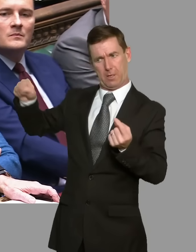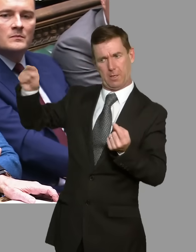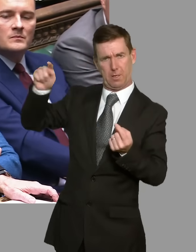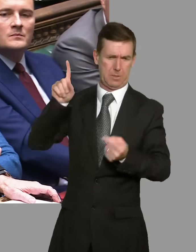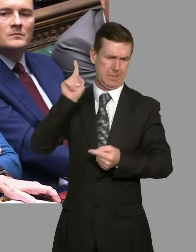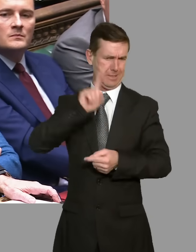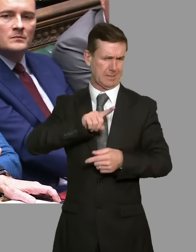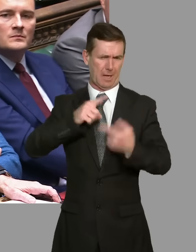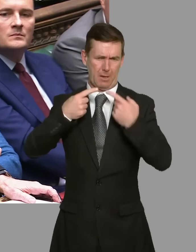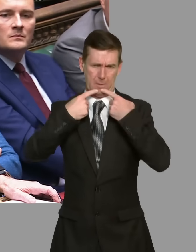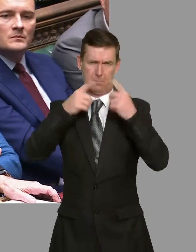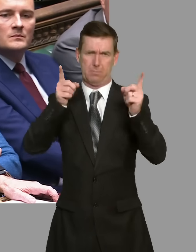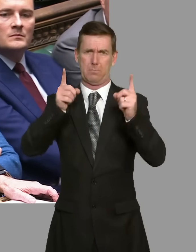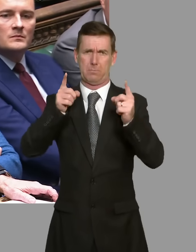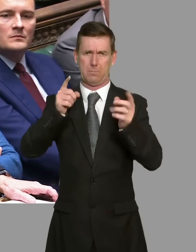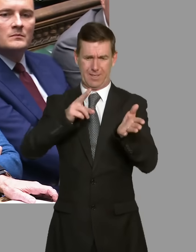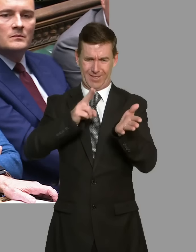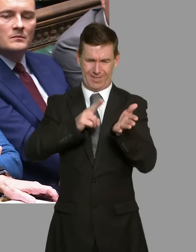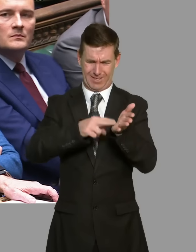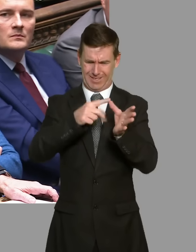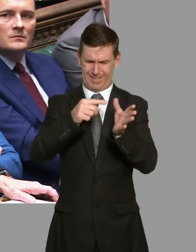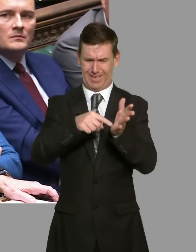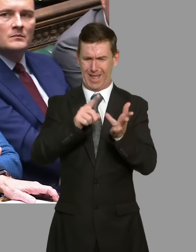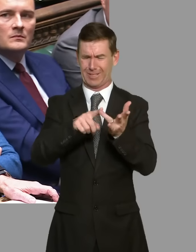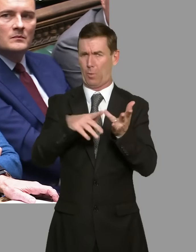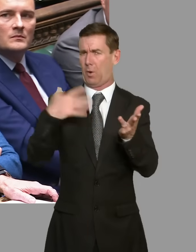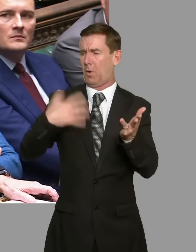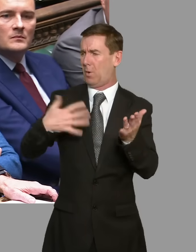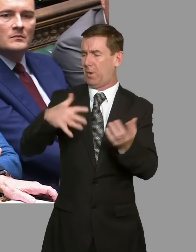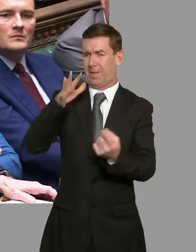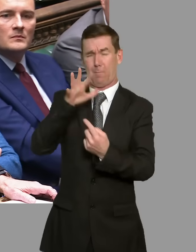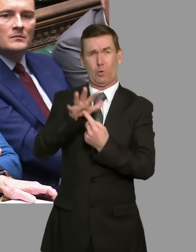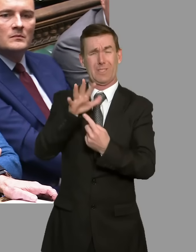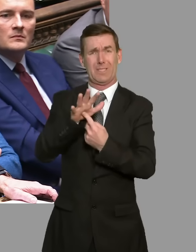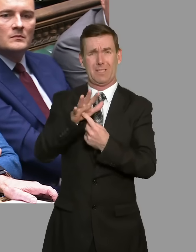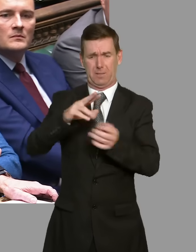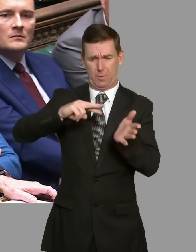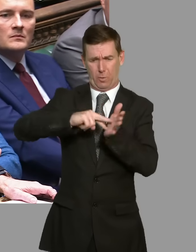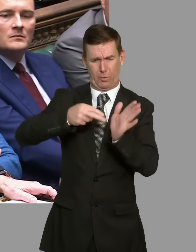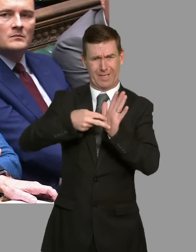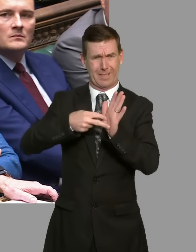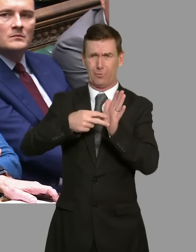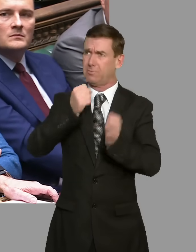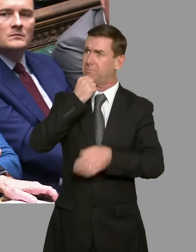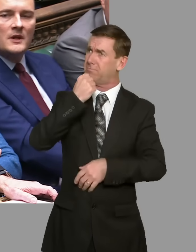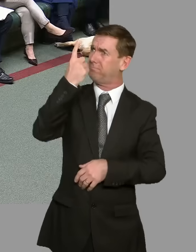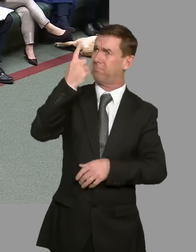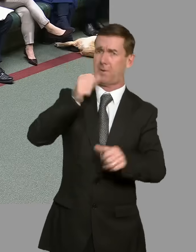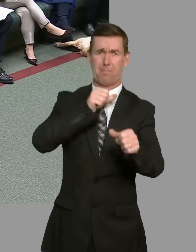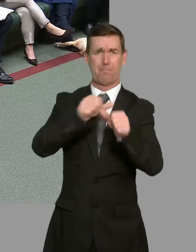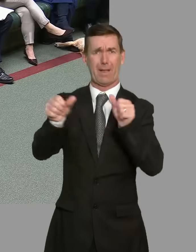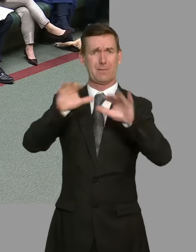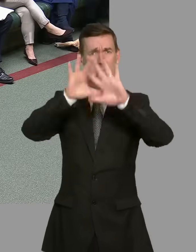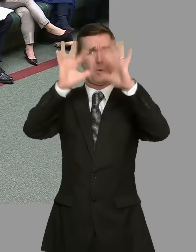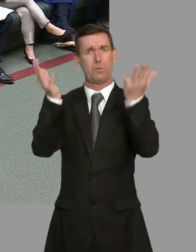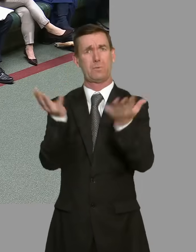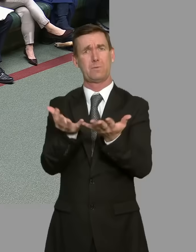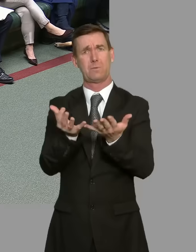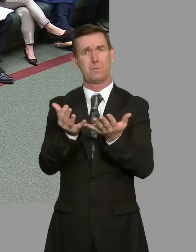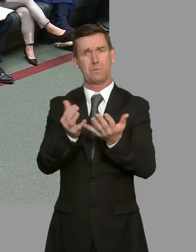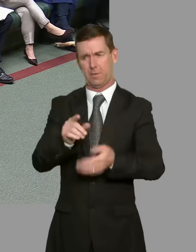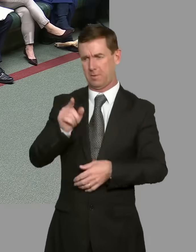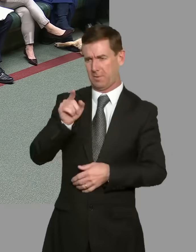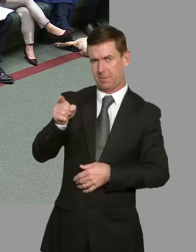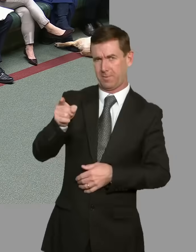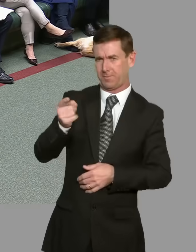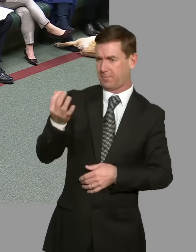most effective and important military alliance the world has ever known. He keeps encouraging me to sort of tug away at parts of